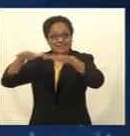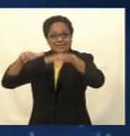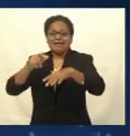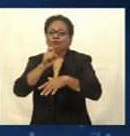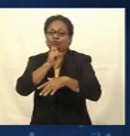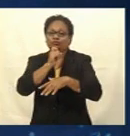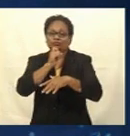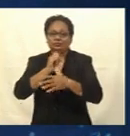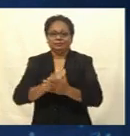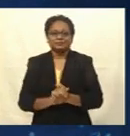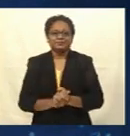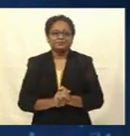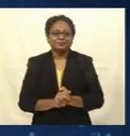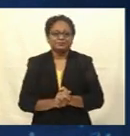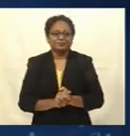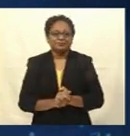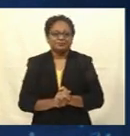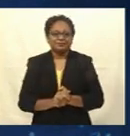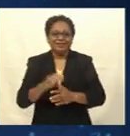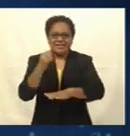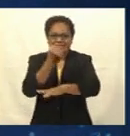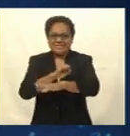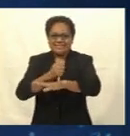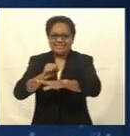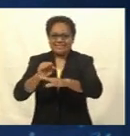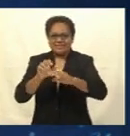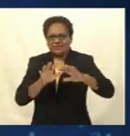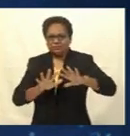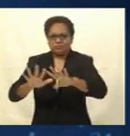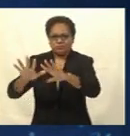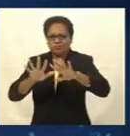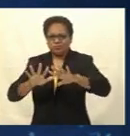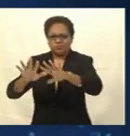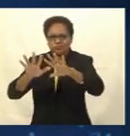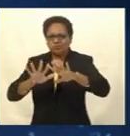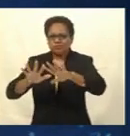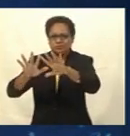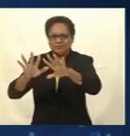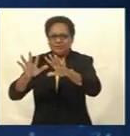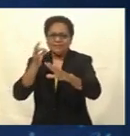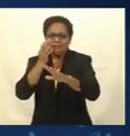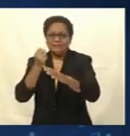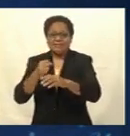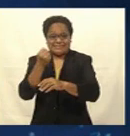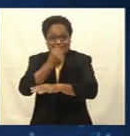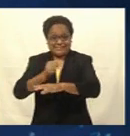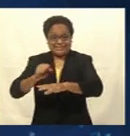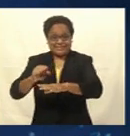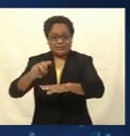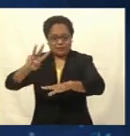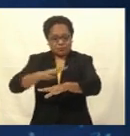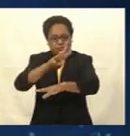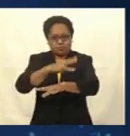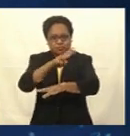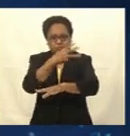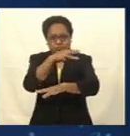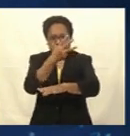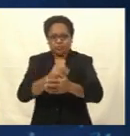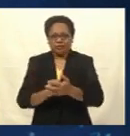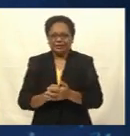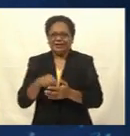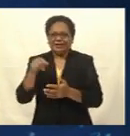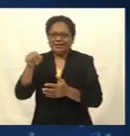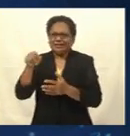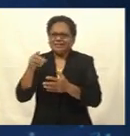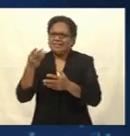well. At sea, southeasterly winds 20 to 25 knots, rough seas, moderate southerly swells, poor